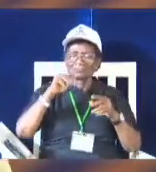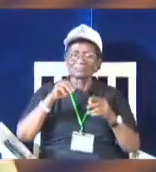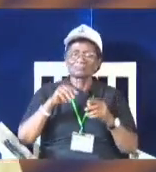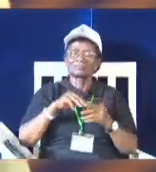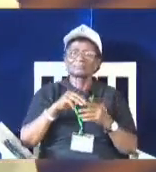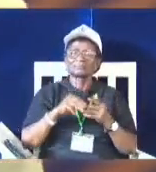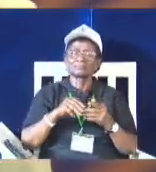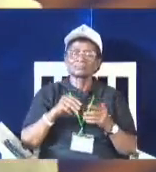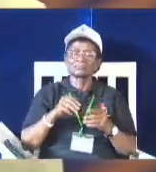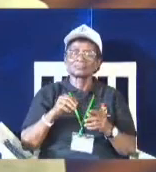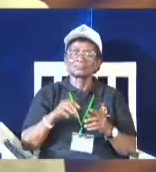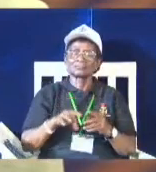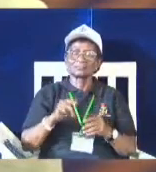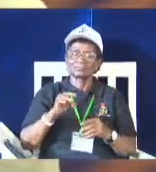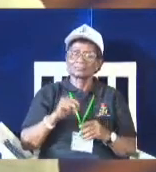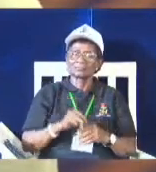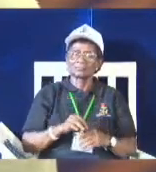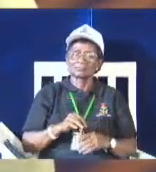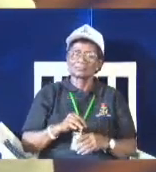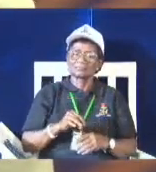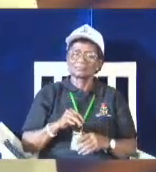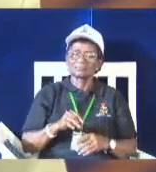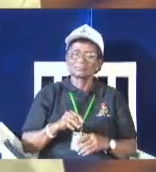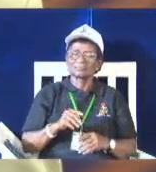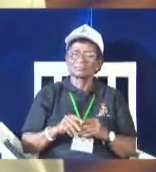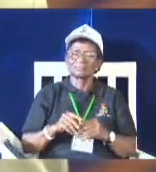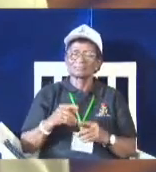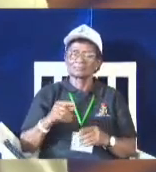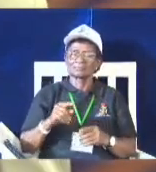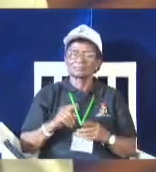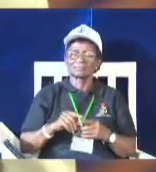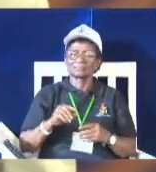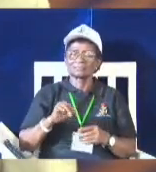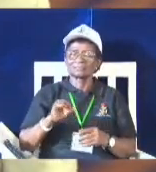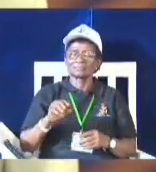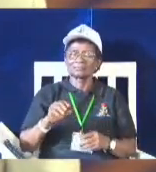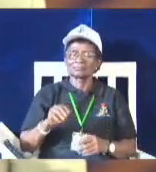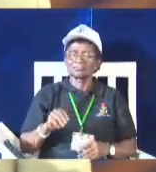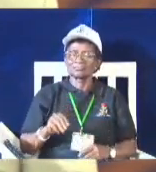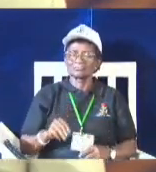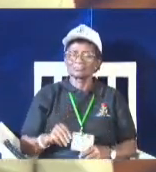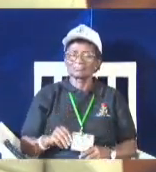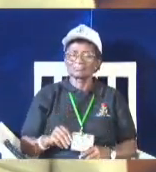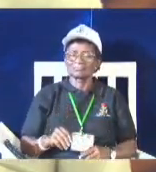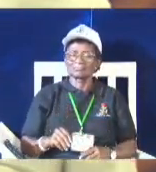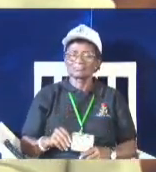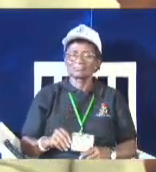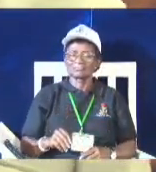invited me to Ijebu, Igbo, for a Thanksgiving service